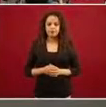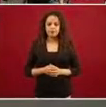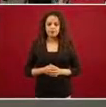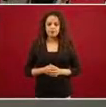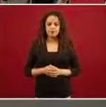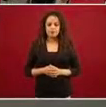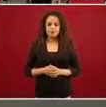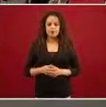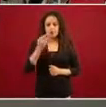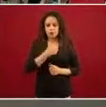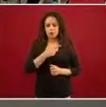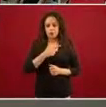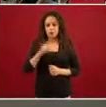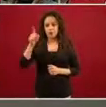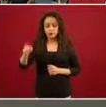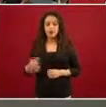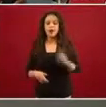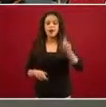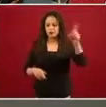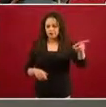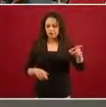All right, 2 here and 2 over there.